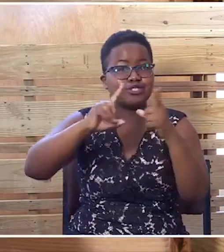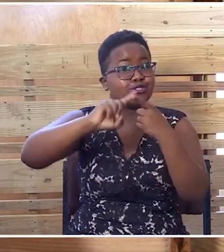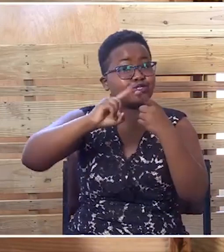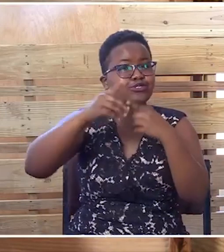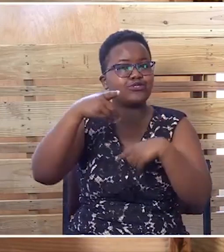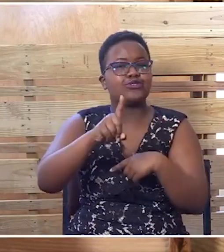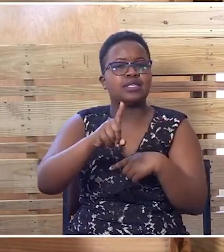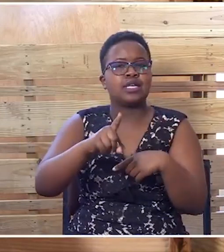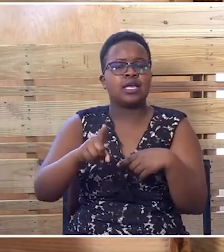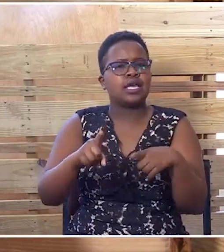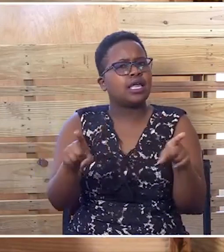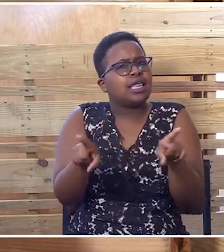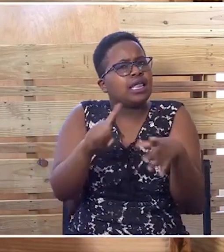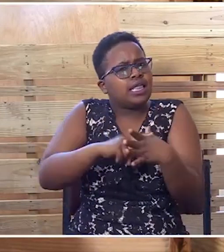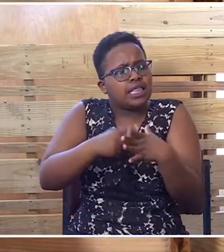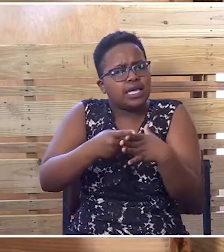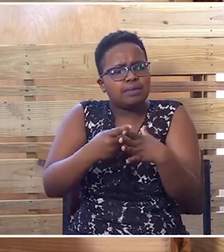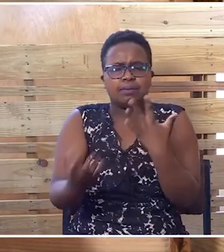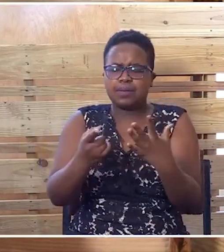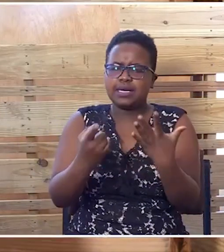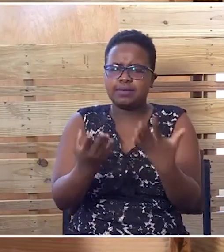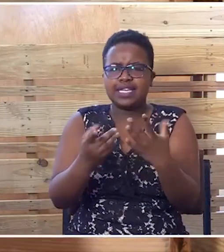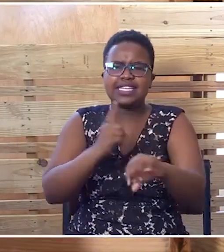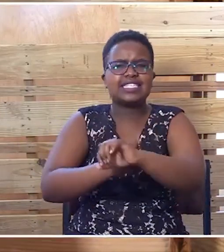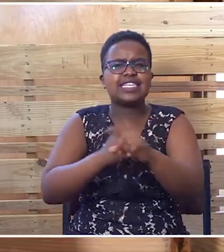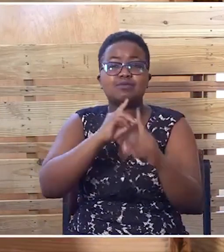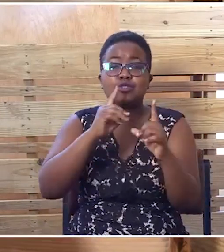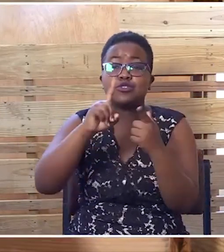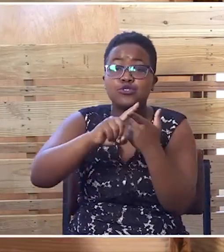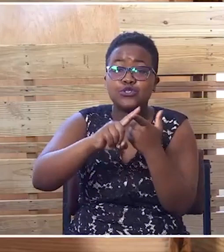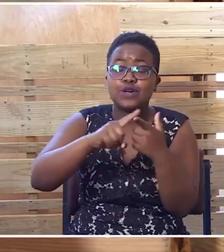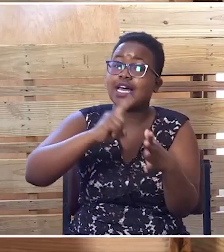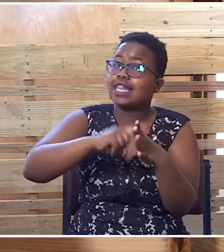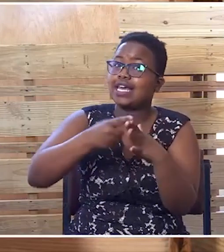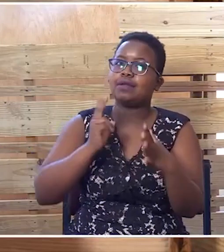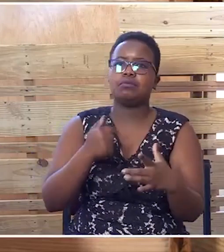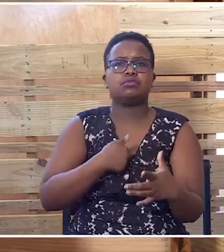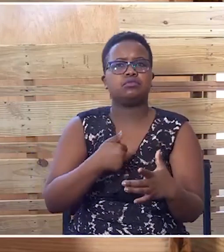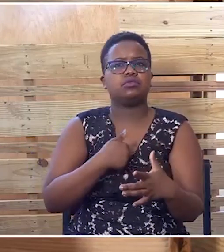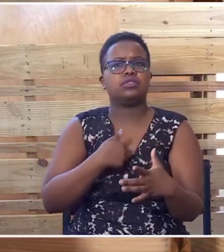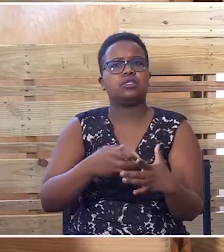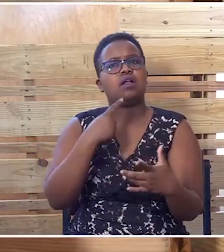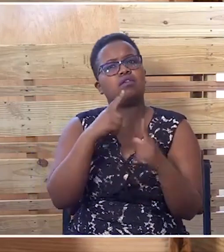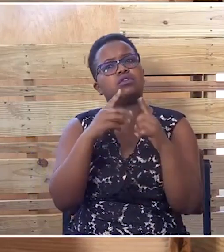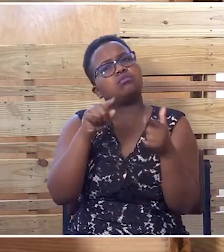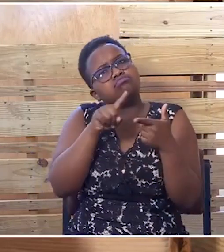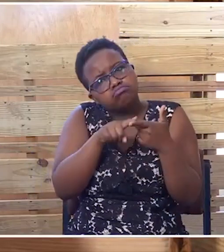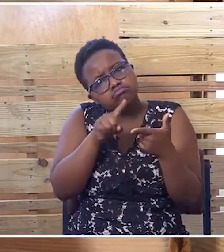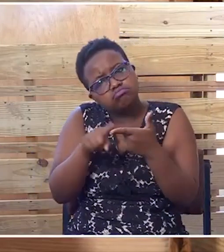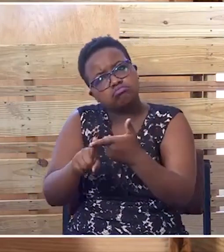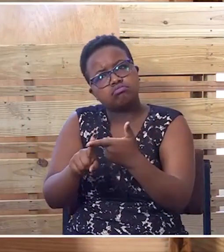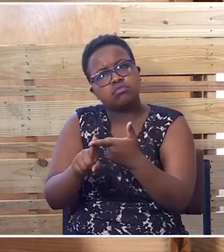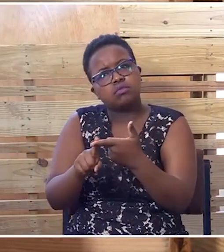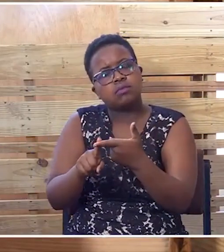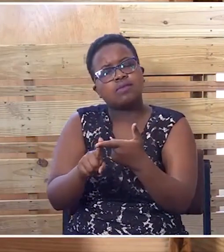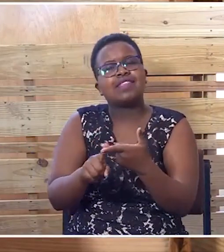also talking to myself. I'm teaching myself, you know, the word of God. So it's really a joy to take time to